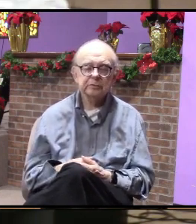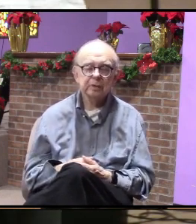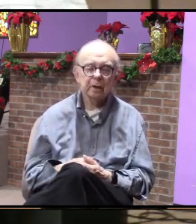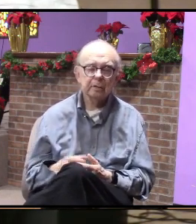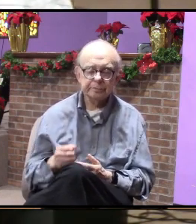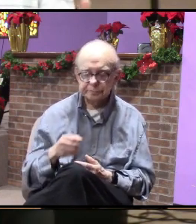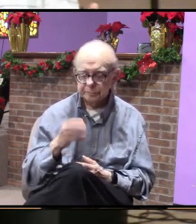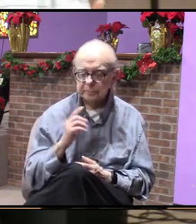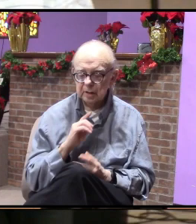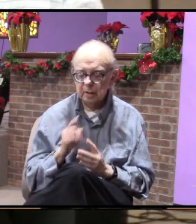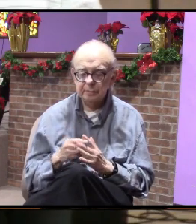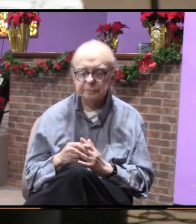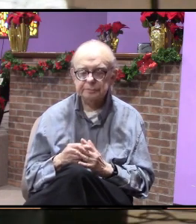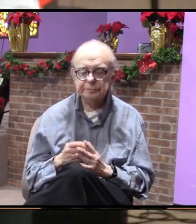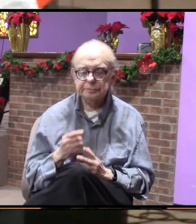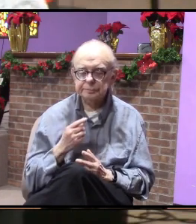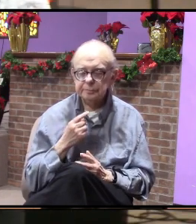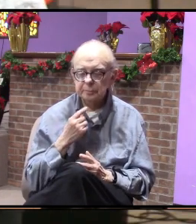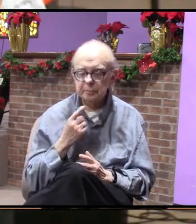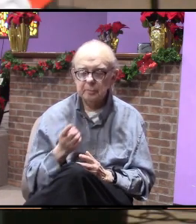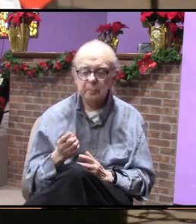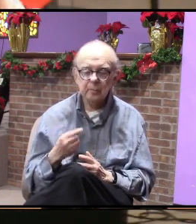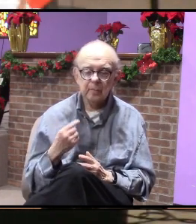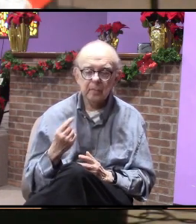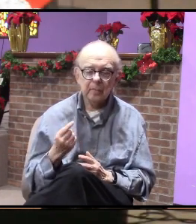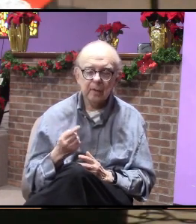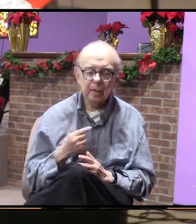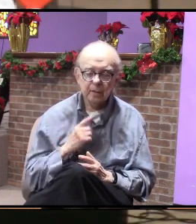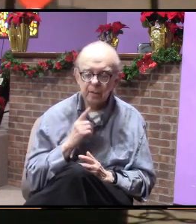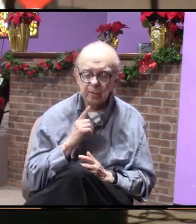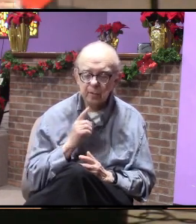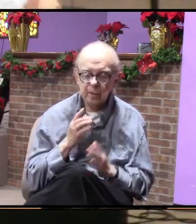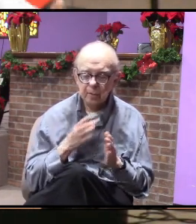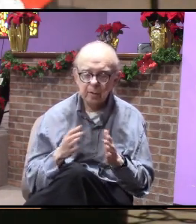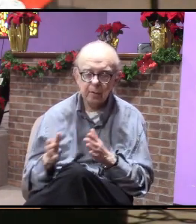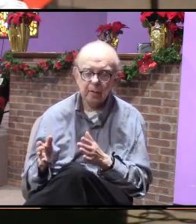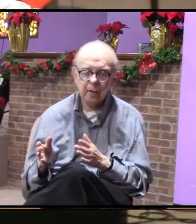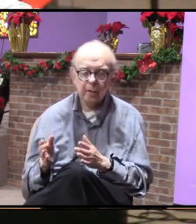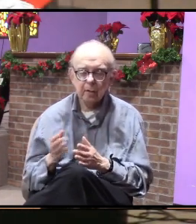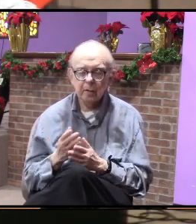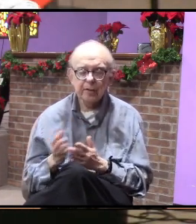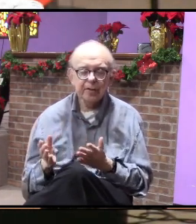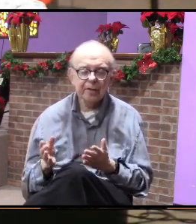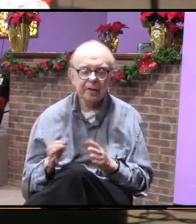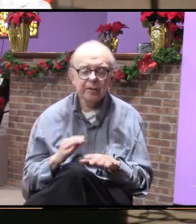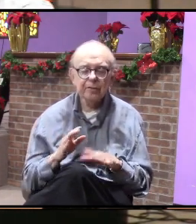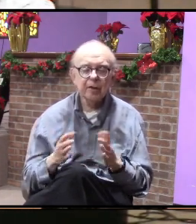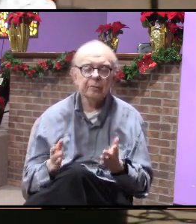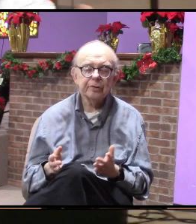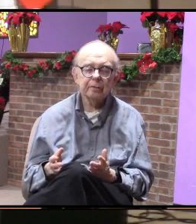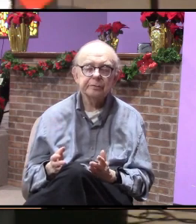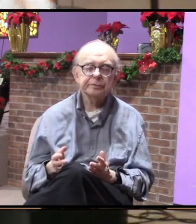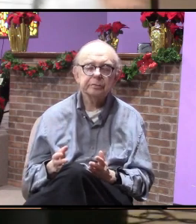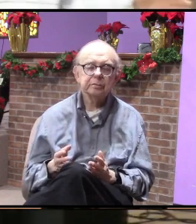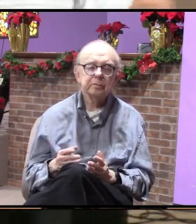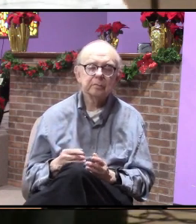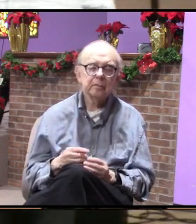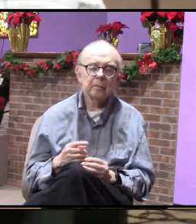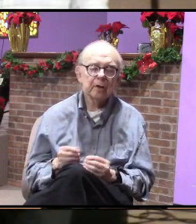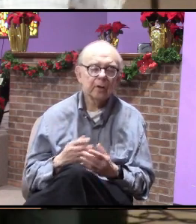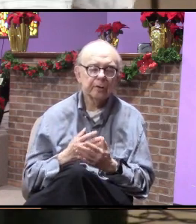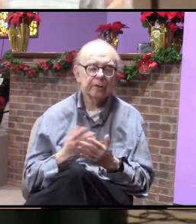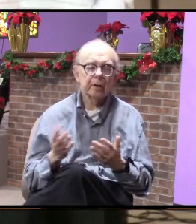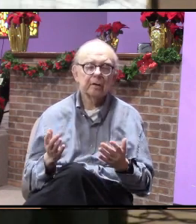And he's beginning to say, we're ordering things, ordering steps of all of